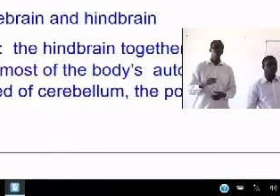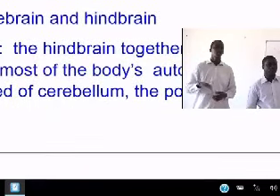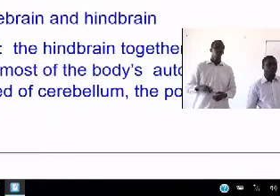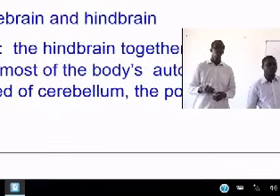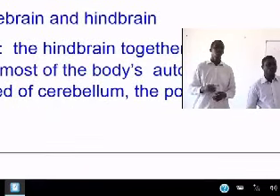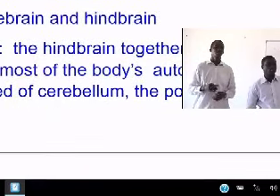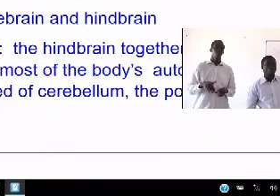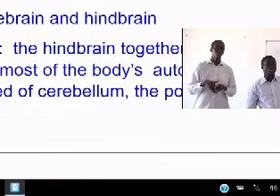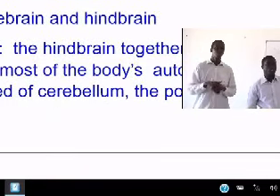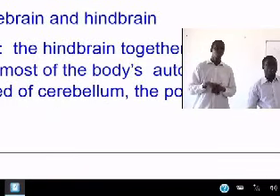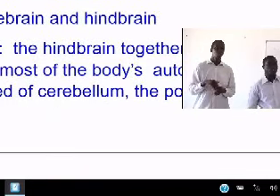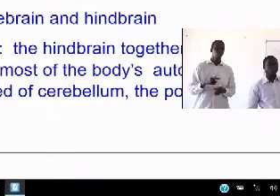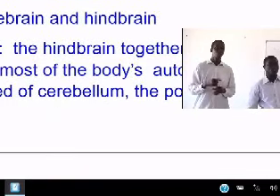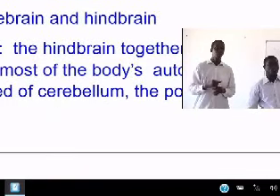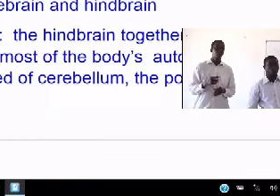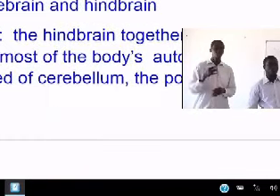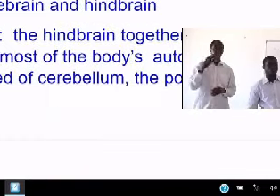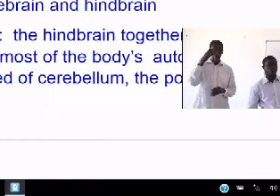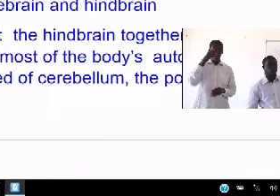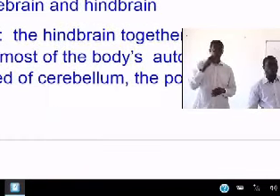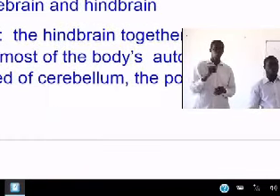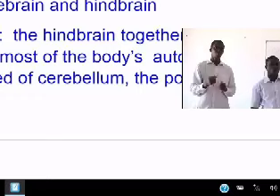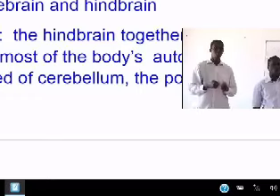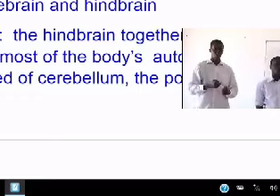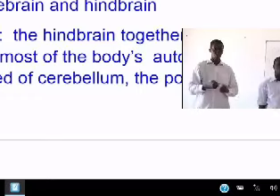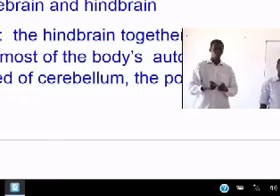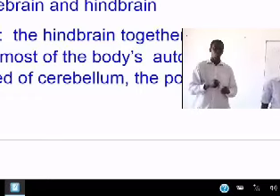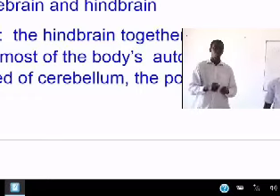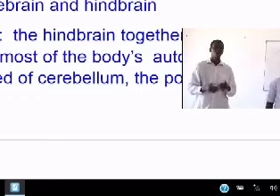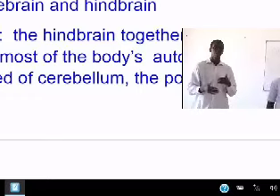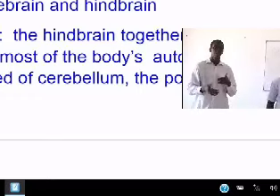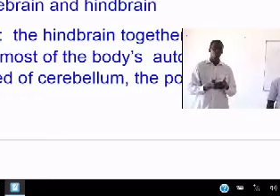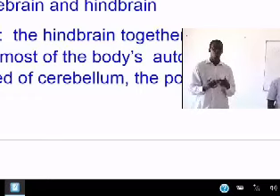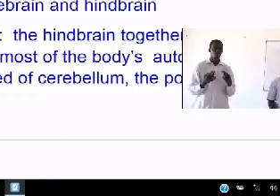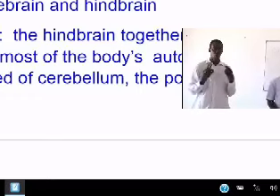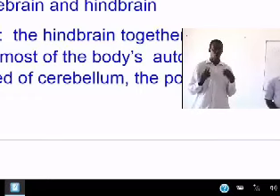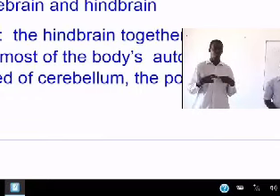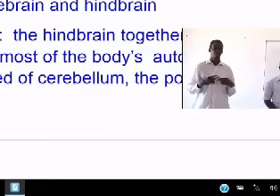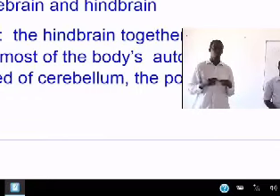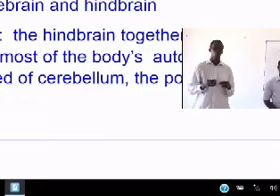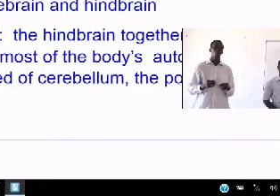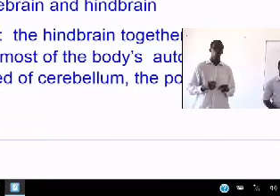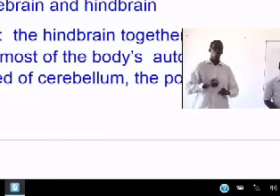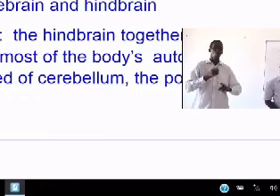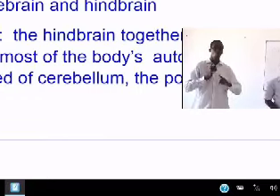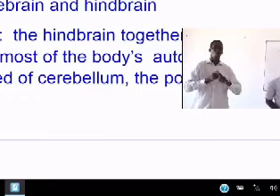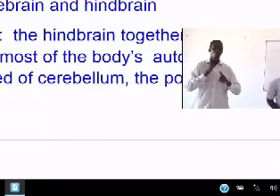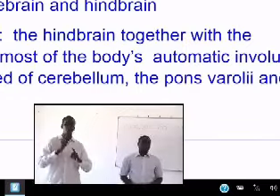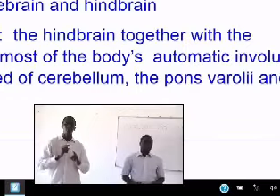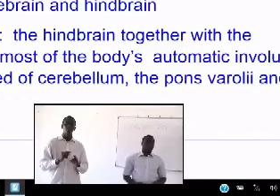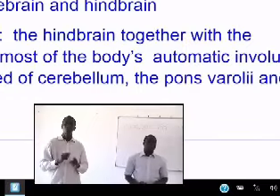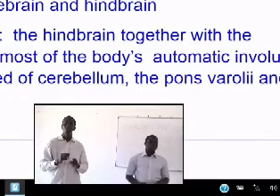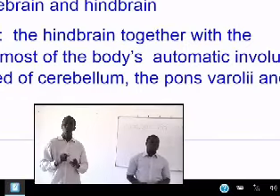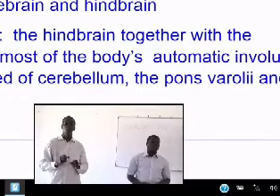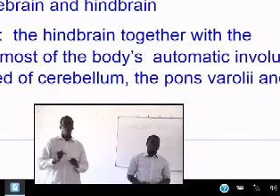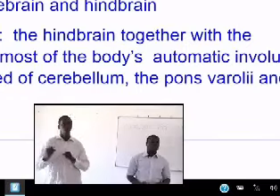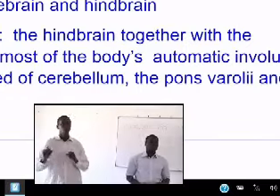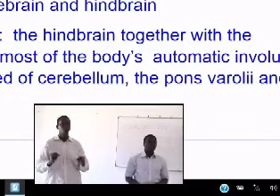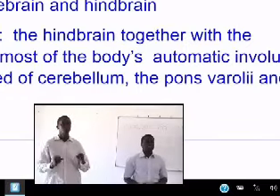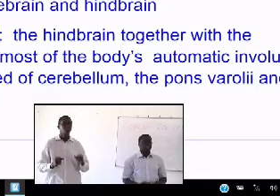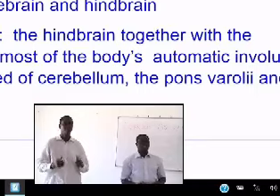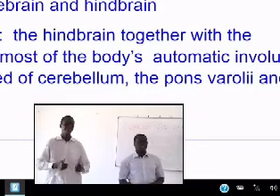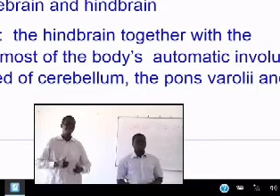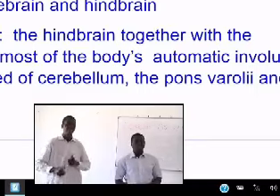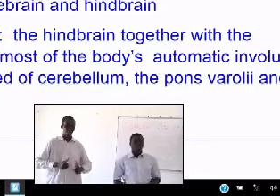say the high brain together with the midbrain coordinate most of the body automatic